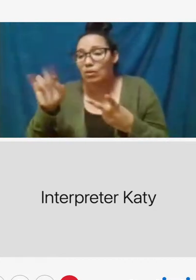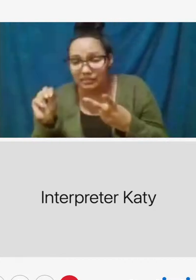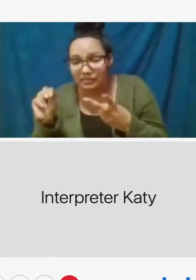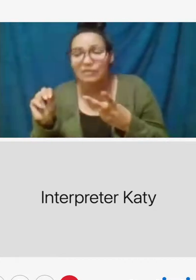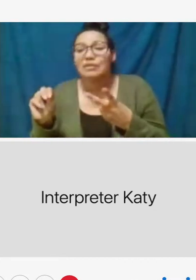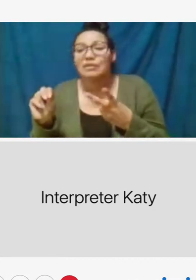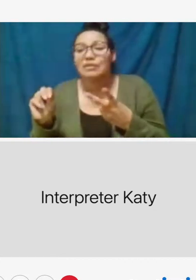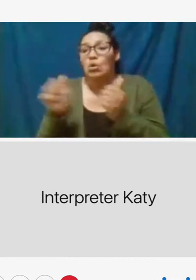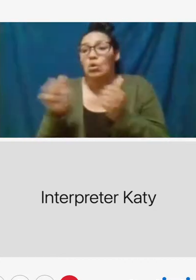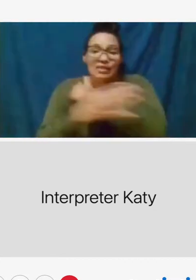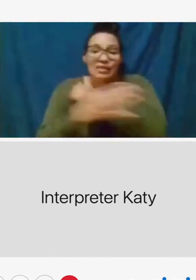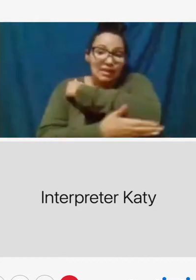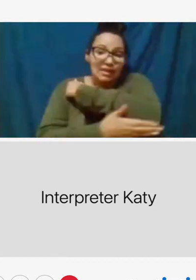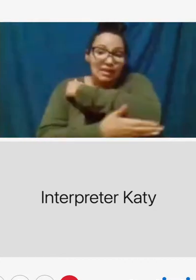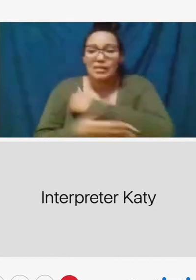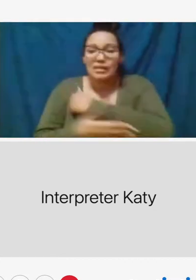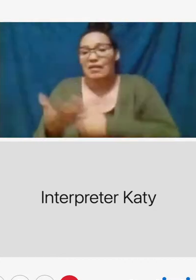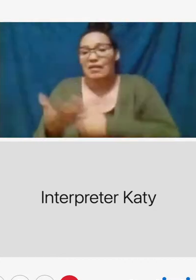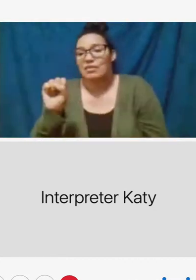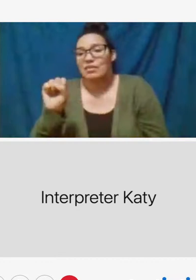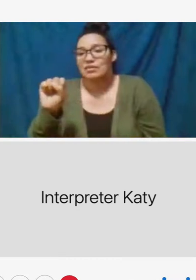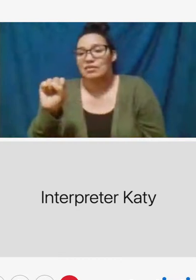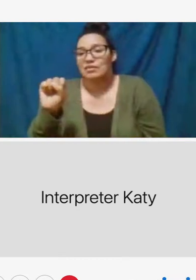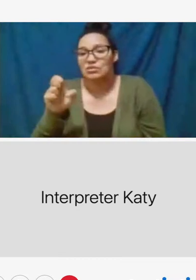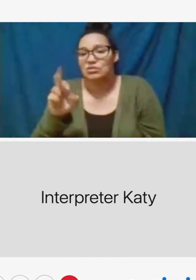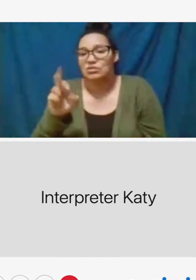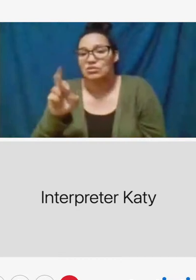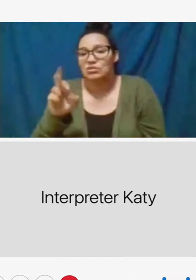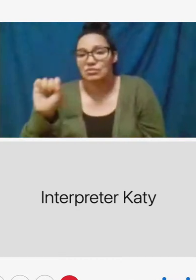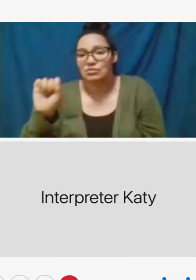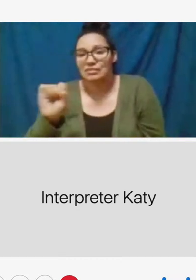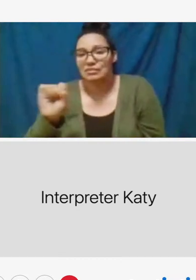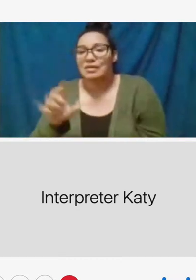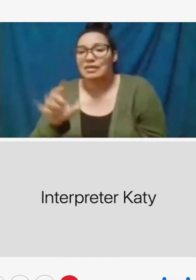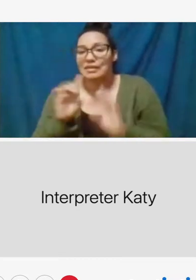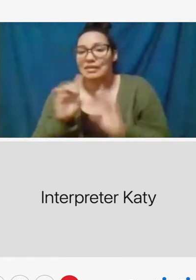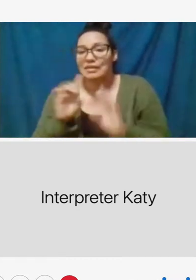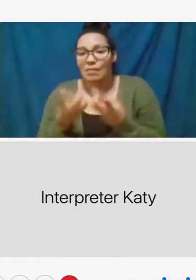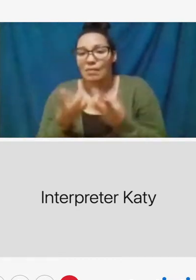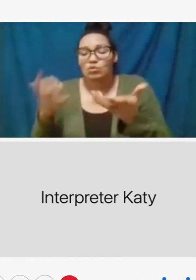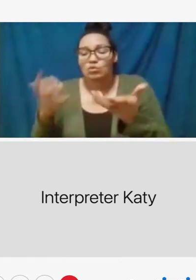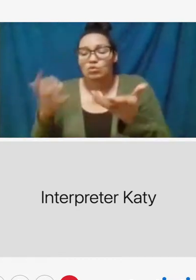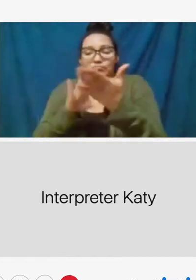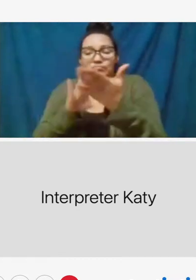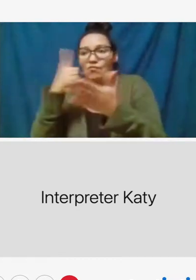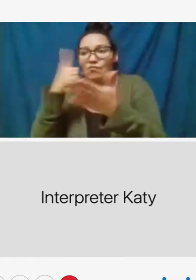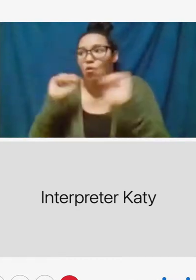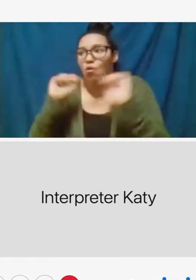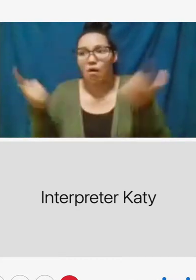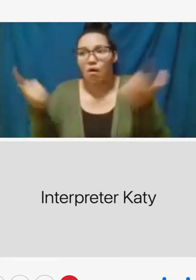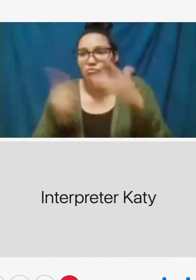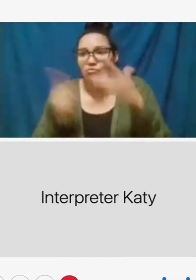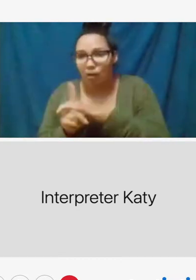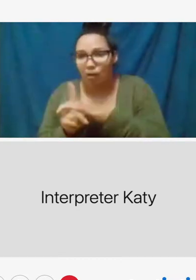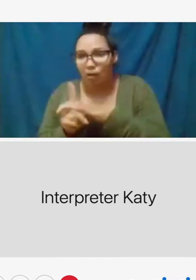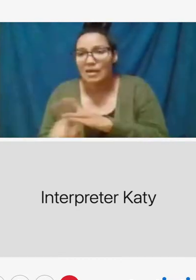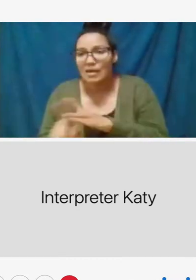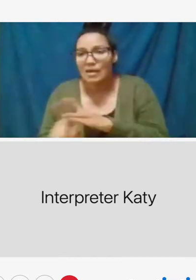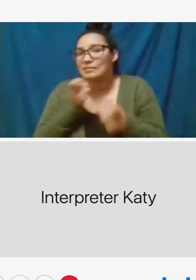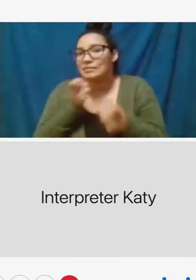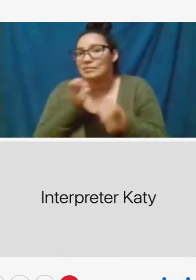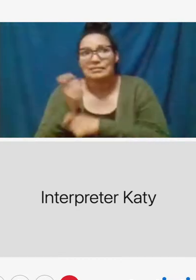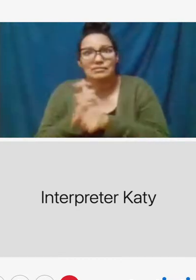and uh I want to applaud each and every one of them for being there I I kid you not there was a great presence of